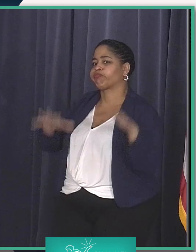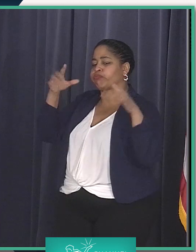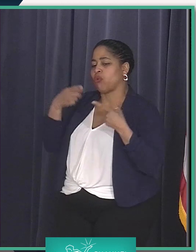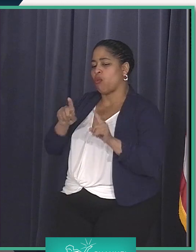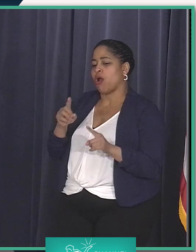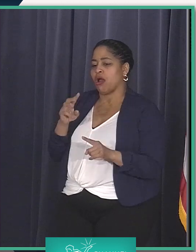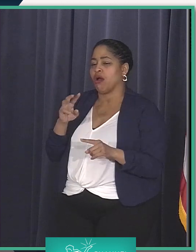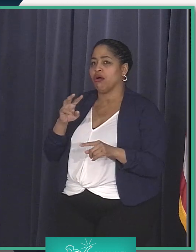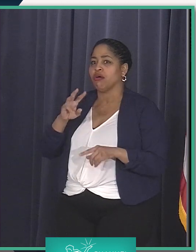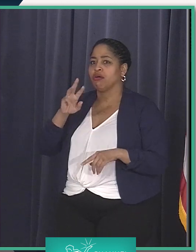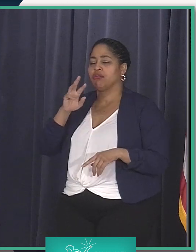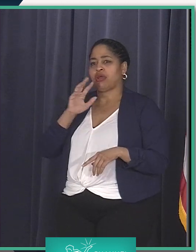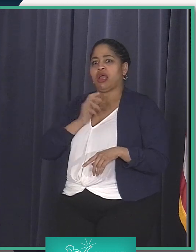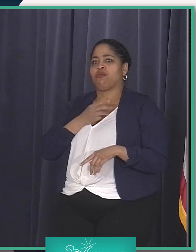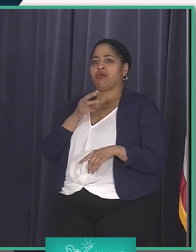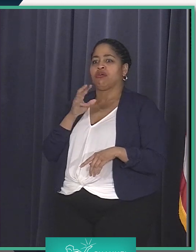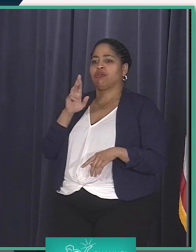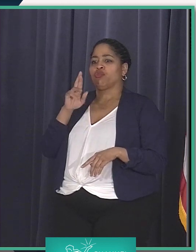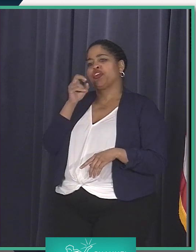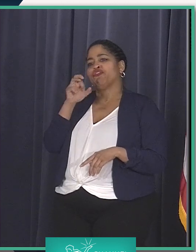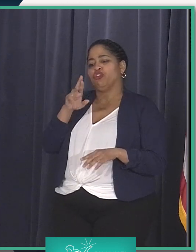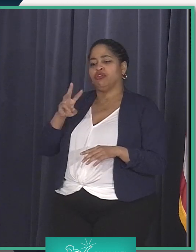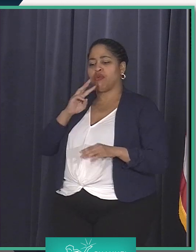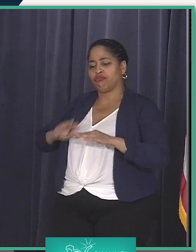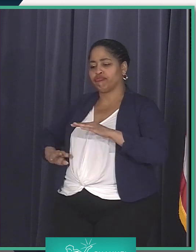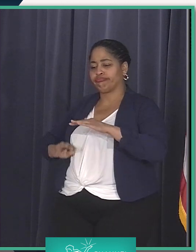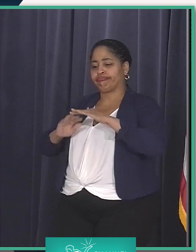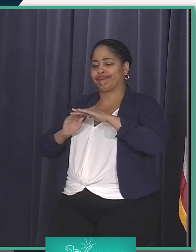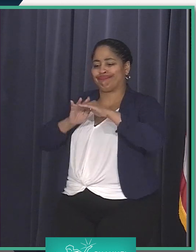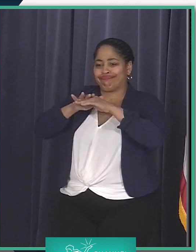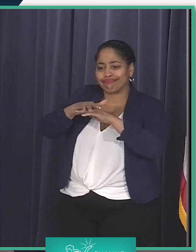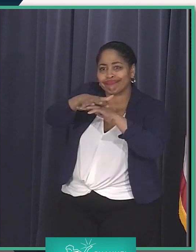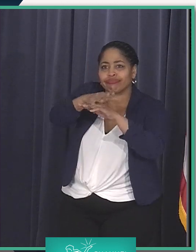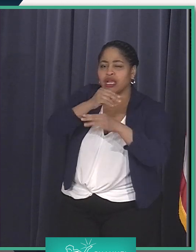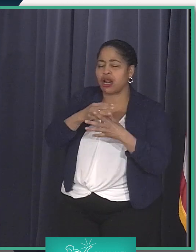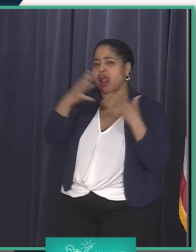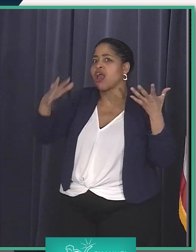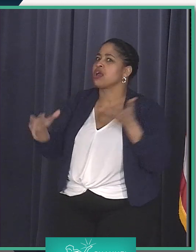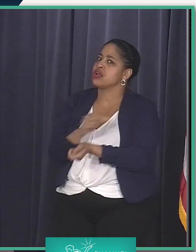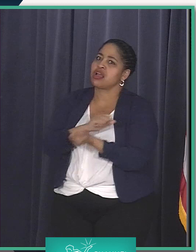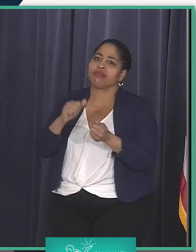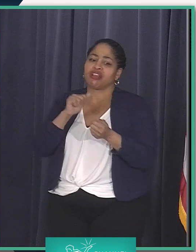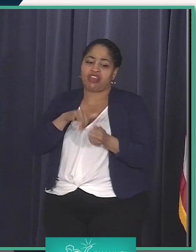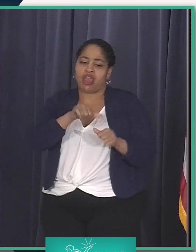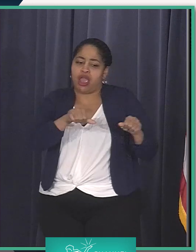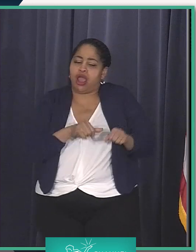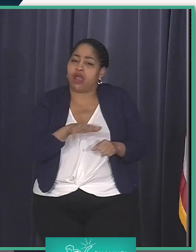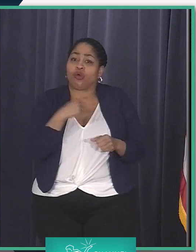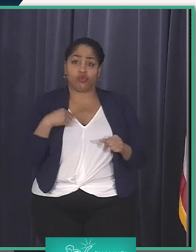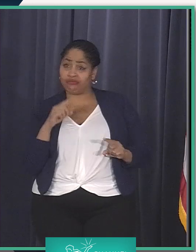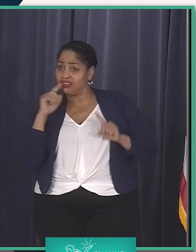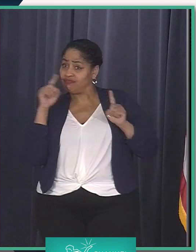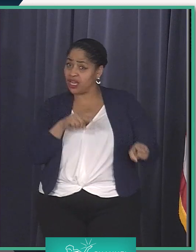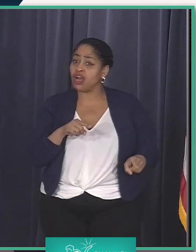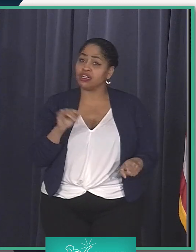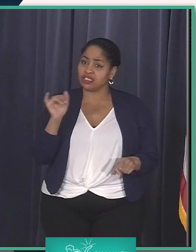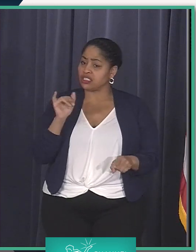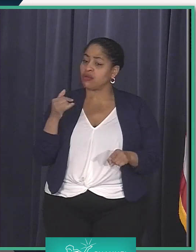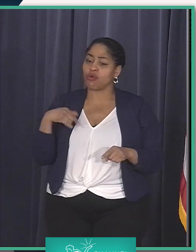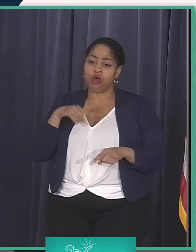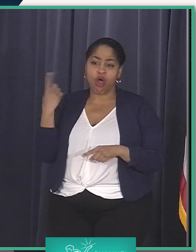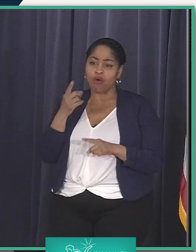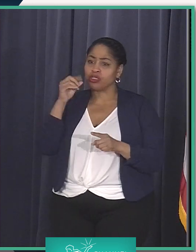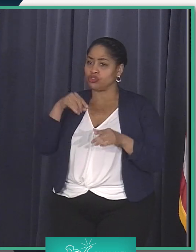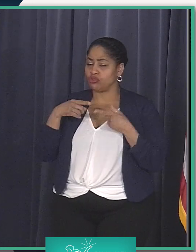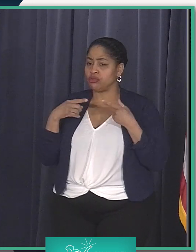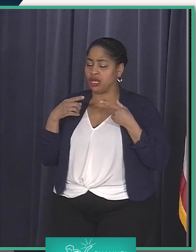seawalls throughout that area, and there was an enormous amount of damage that was done. We responded as we always do as a